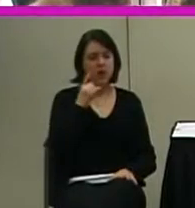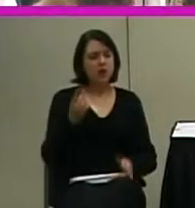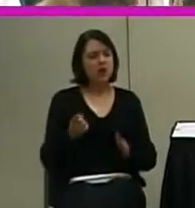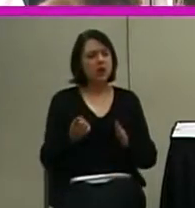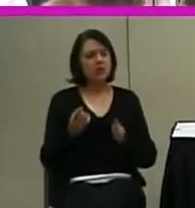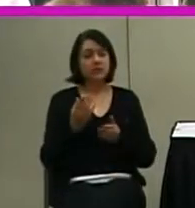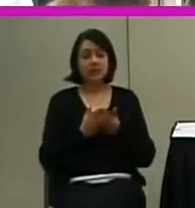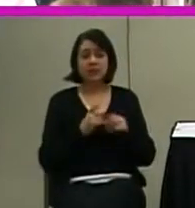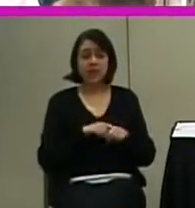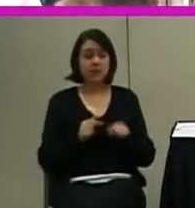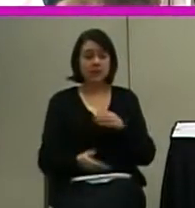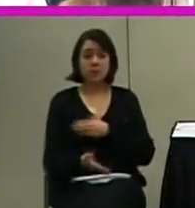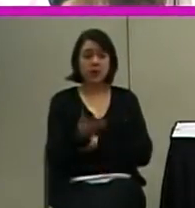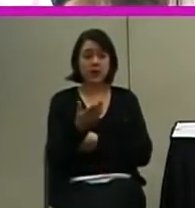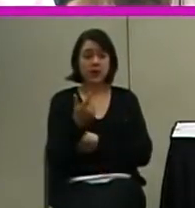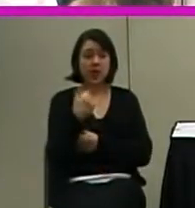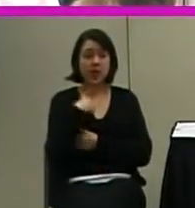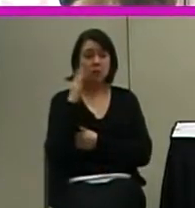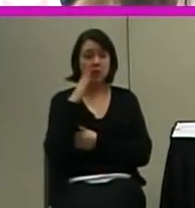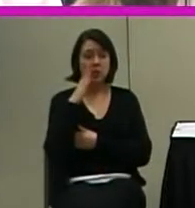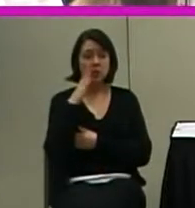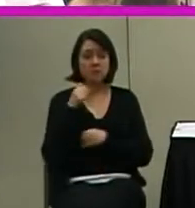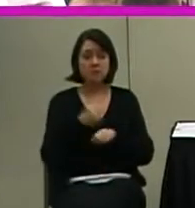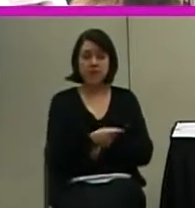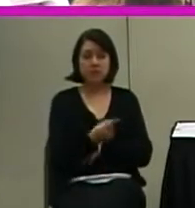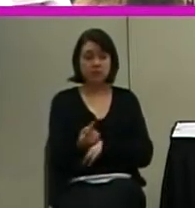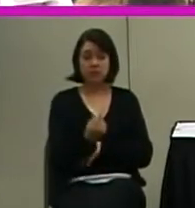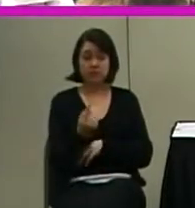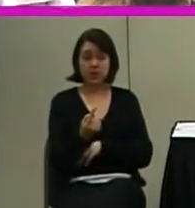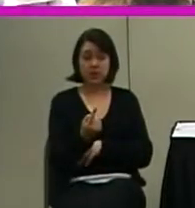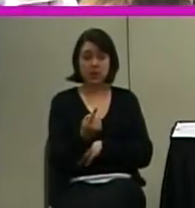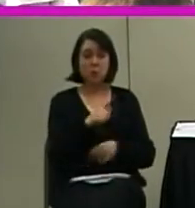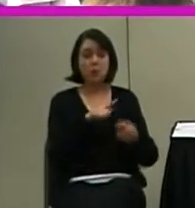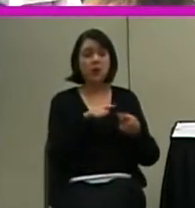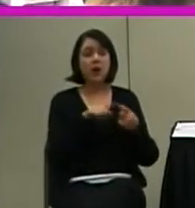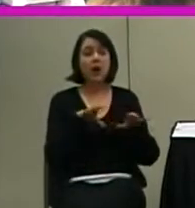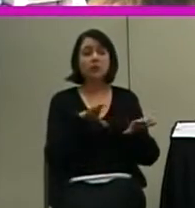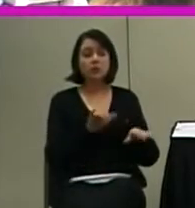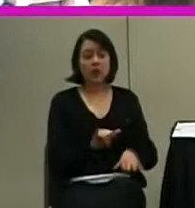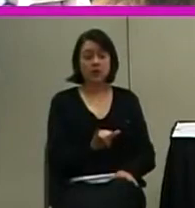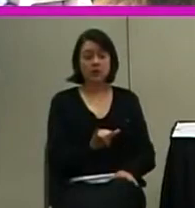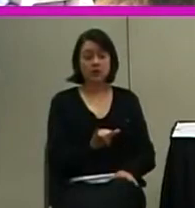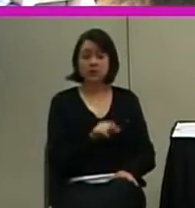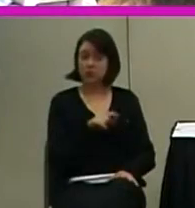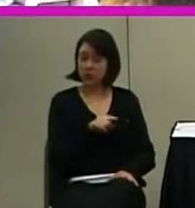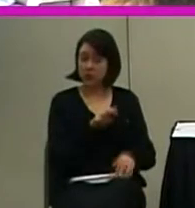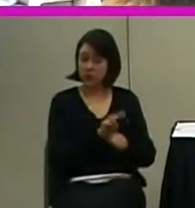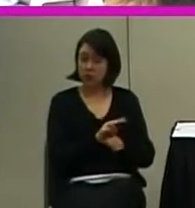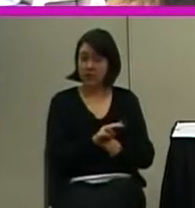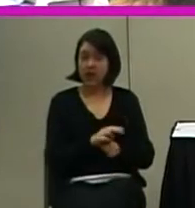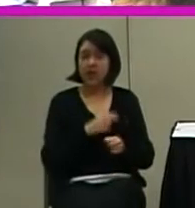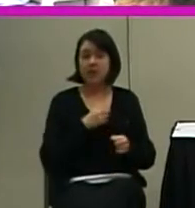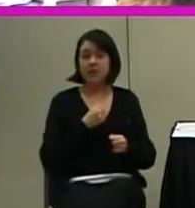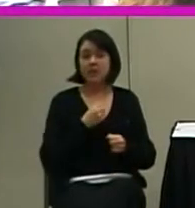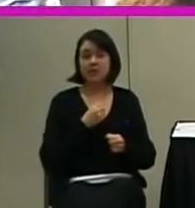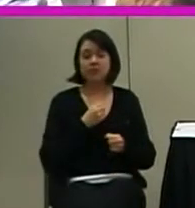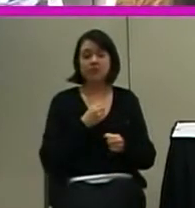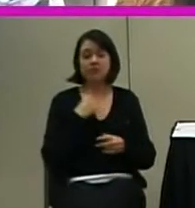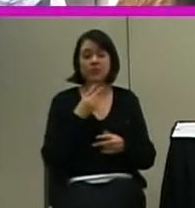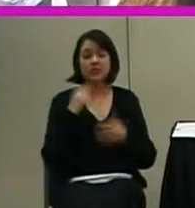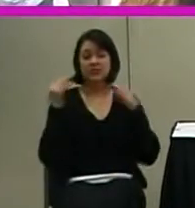sometime this morning, I'm going to accuse you of something. And when I do, are you going to use a loud voice or a soft